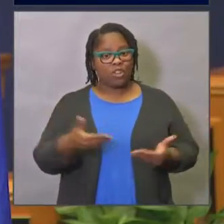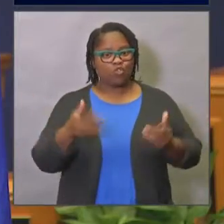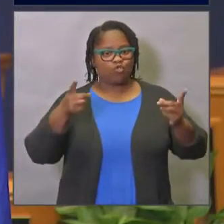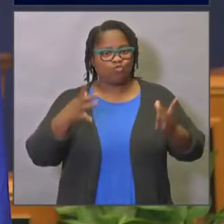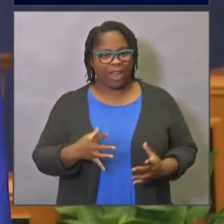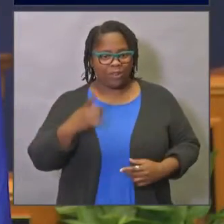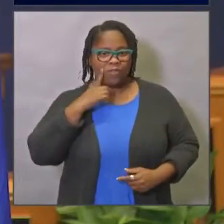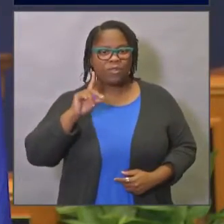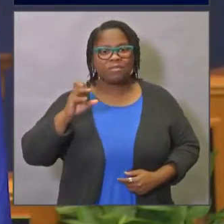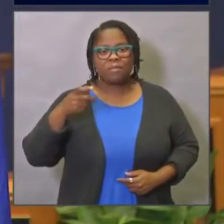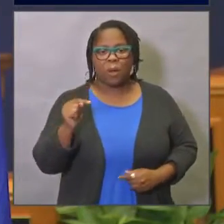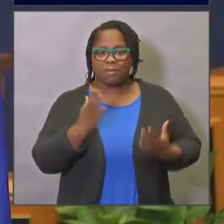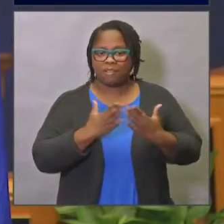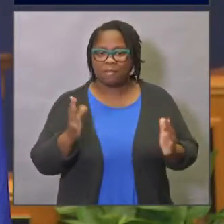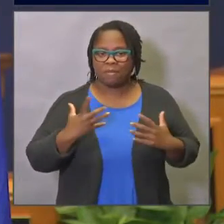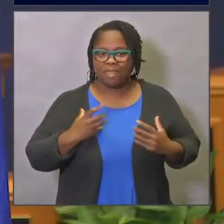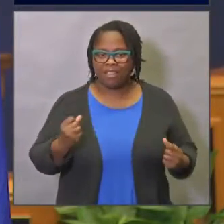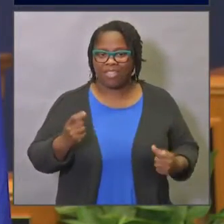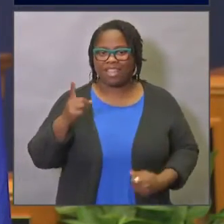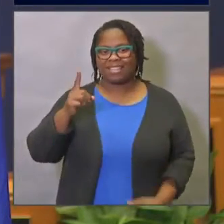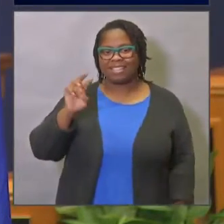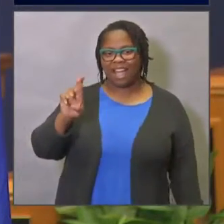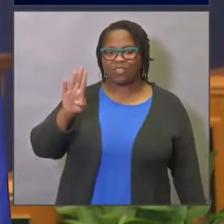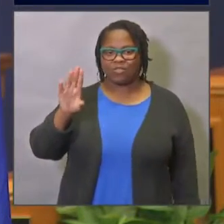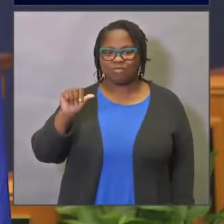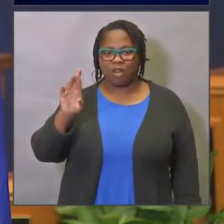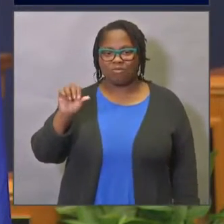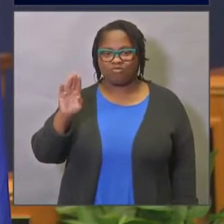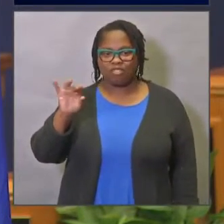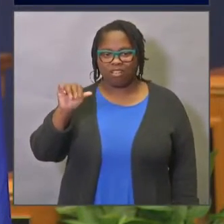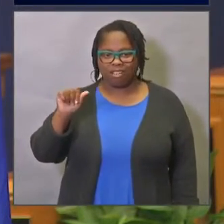of the Department of Public Health, Dr. Barbara Ferrer.